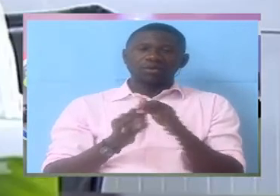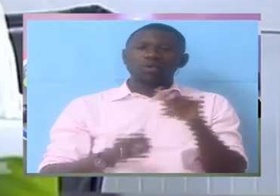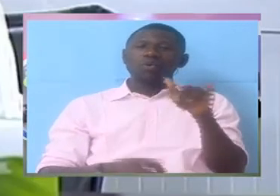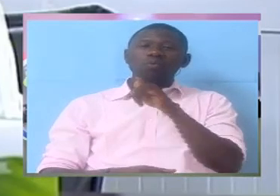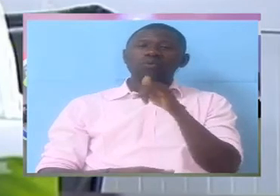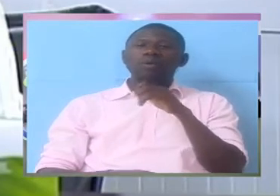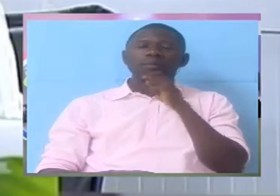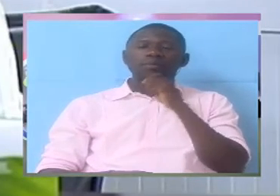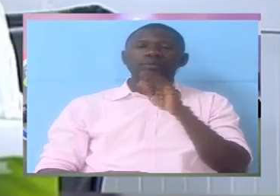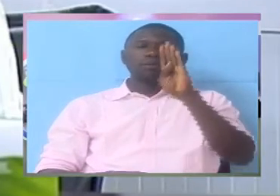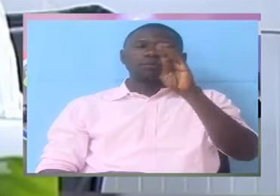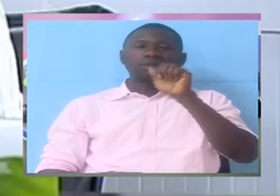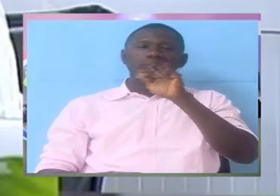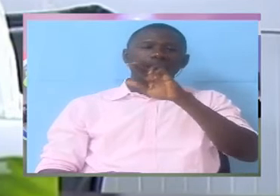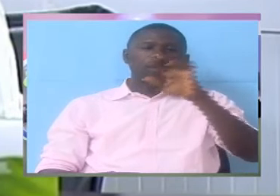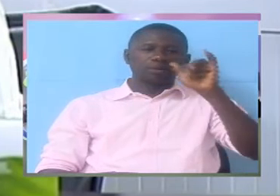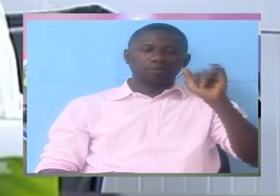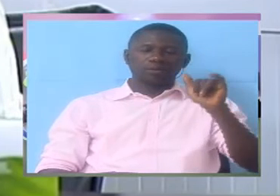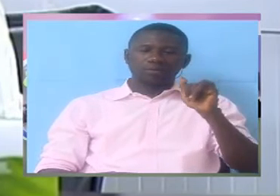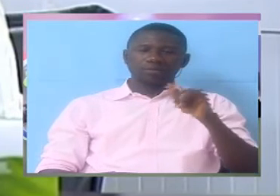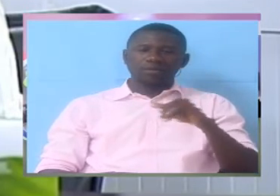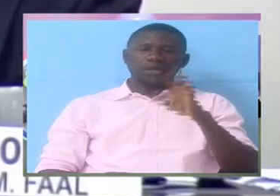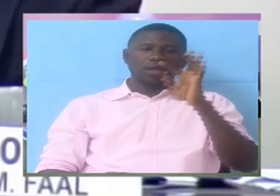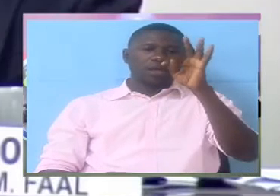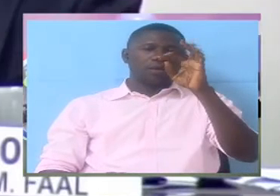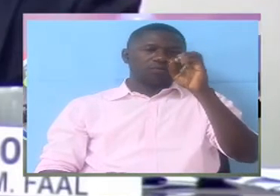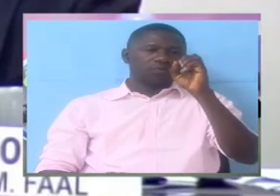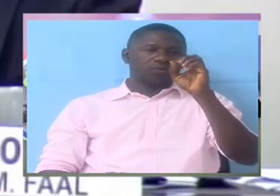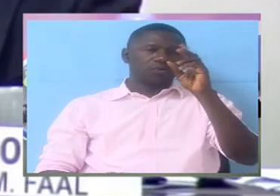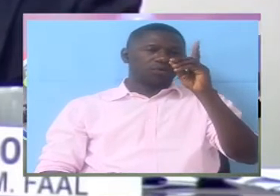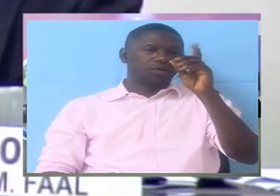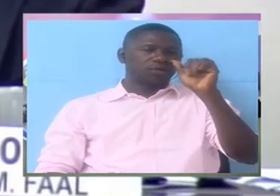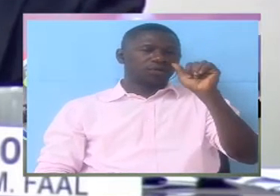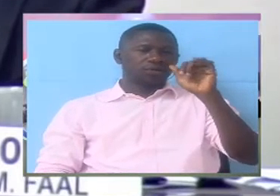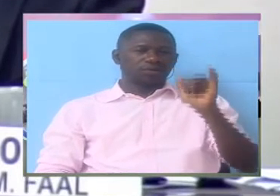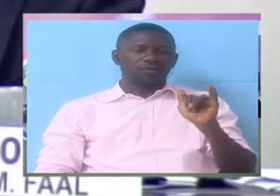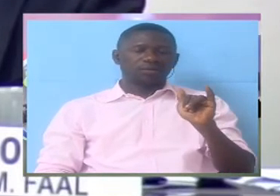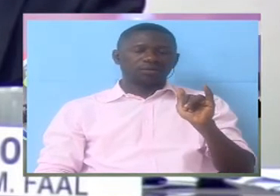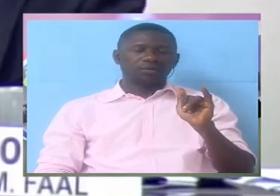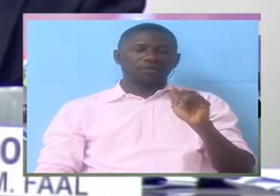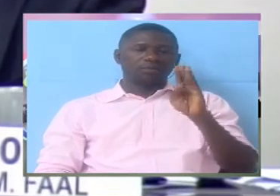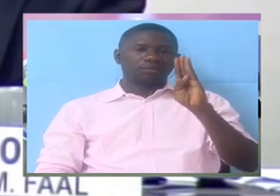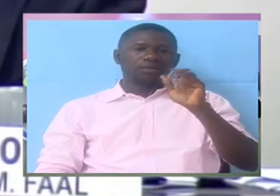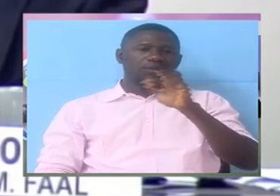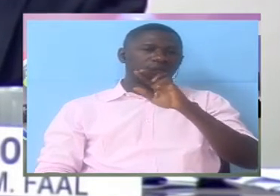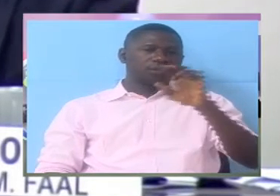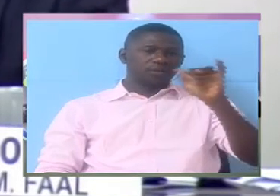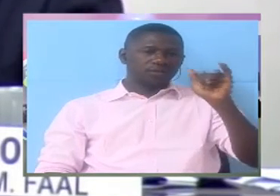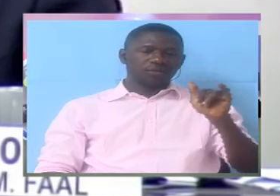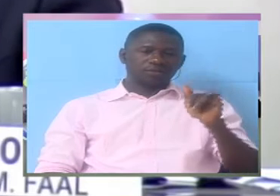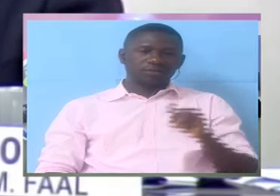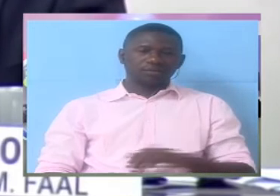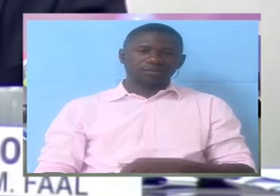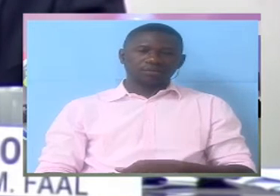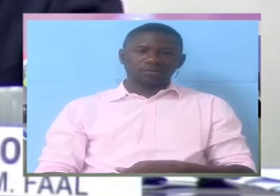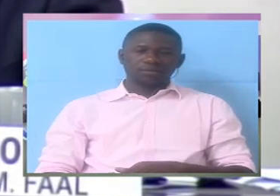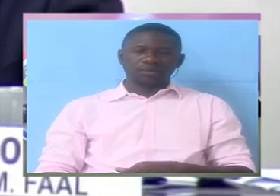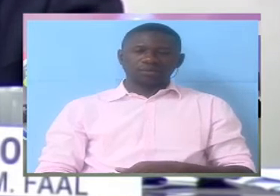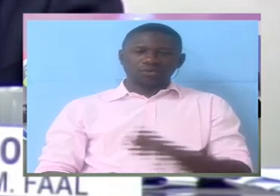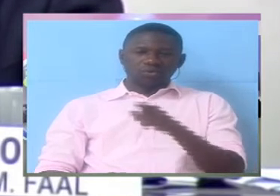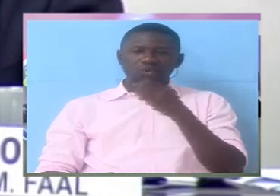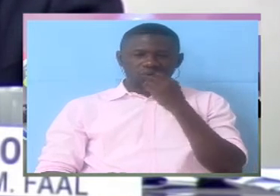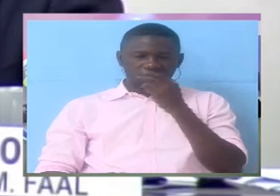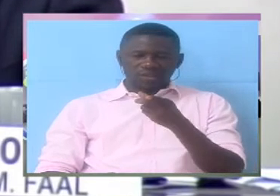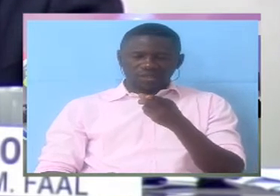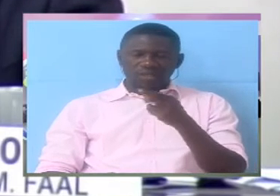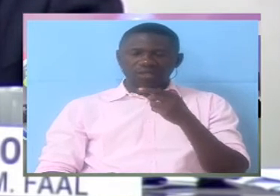Juma. Fode. Would you say he would be involved in decisions of this nature to torture these